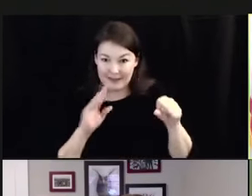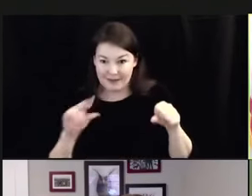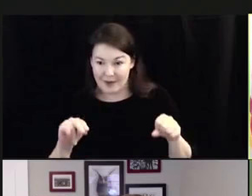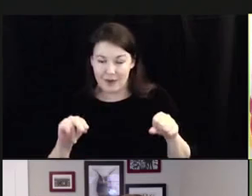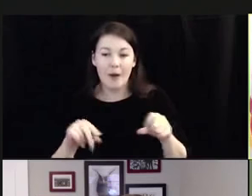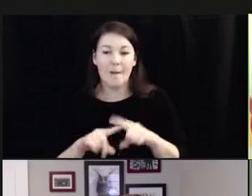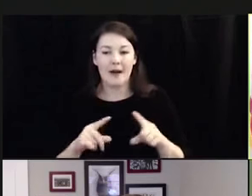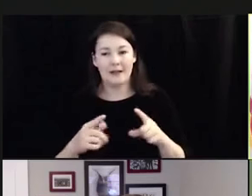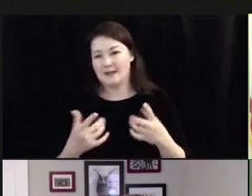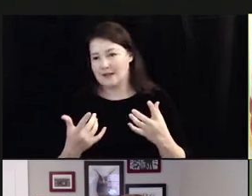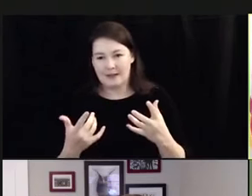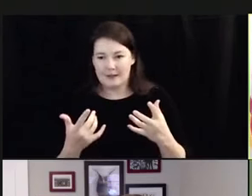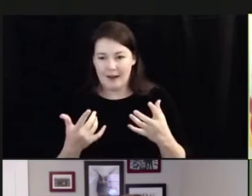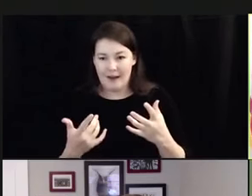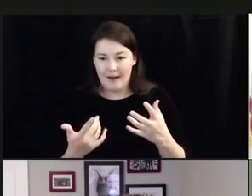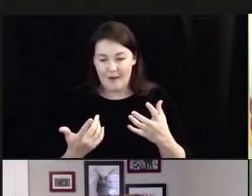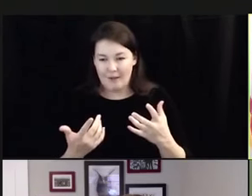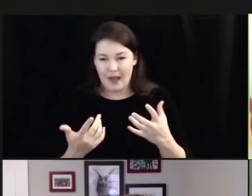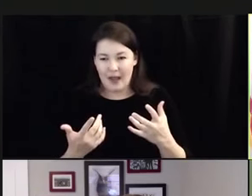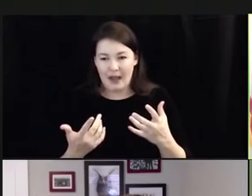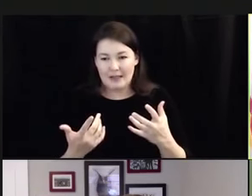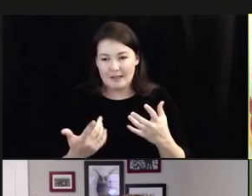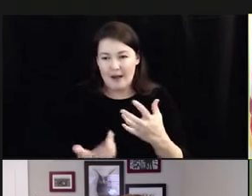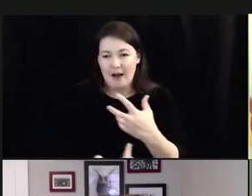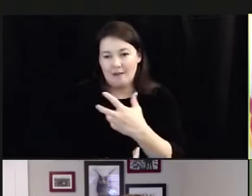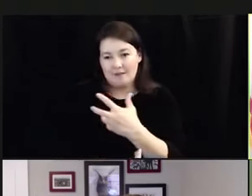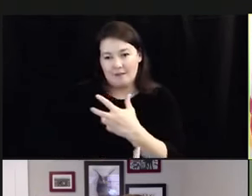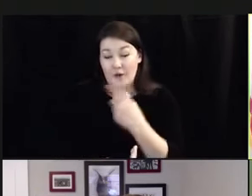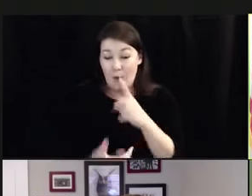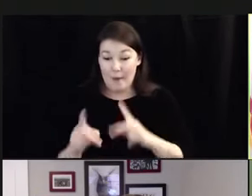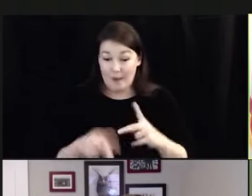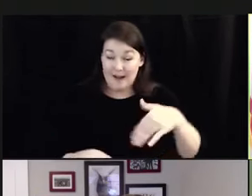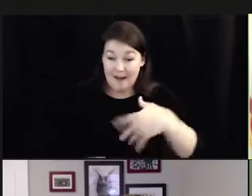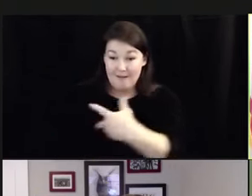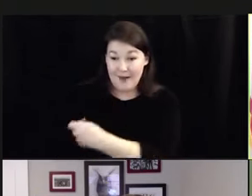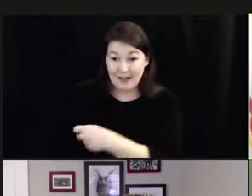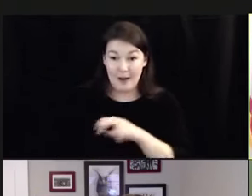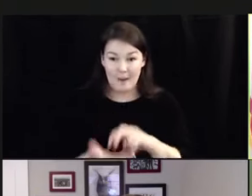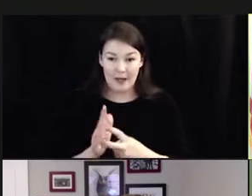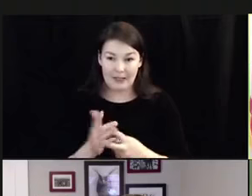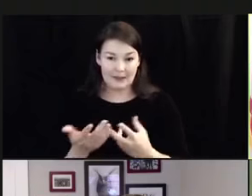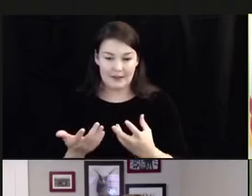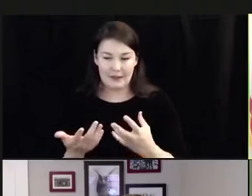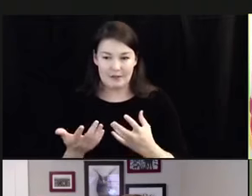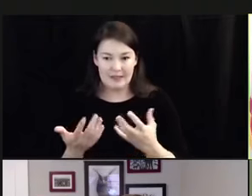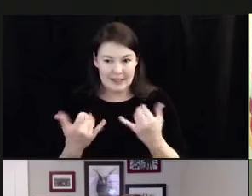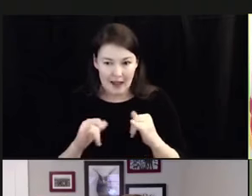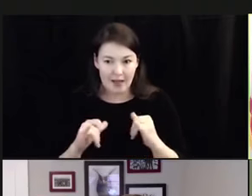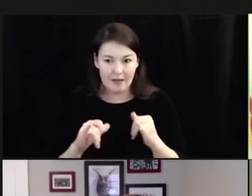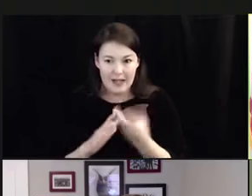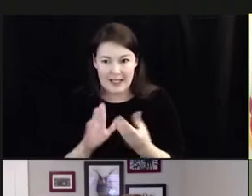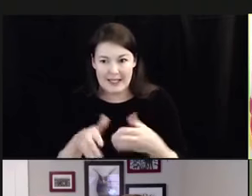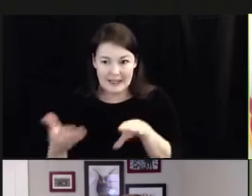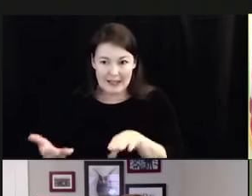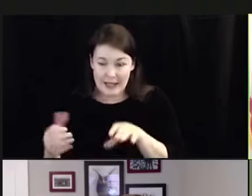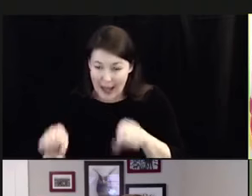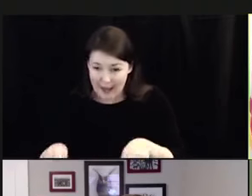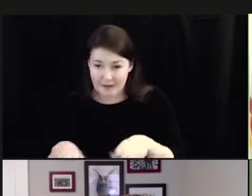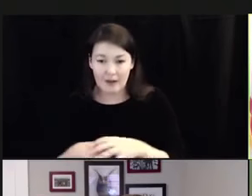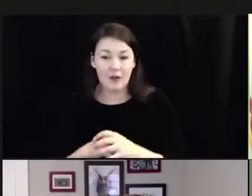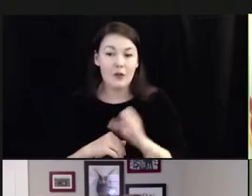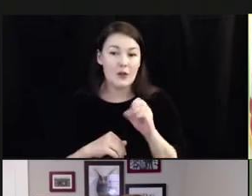you're unvaccinated. So I don't want unvaccinated Coloradans thinking that wearing a mask is somehow a substitute for getting